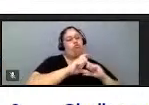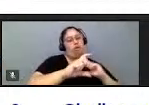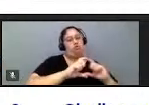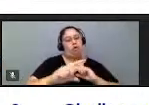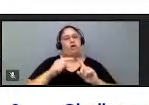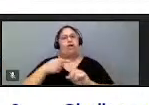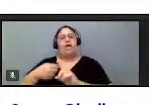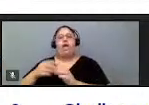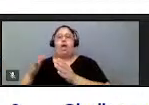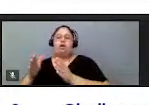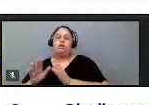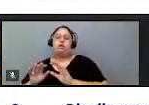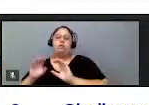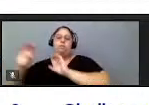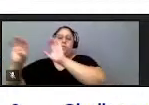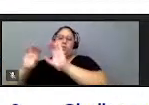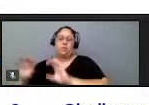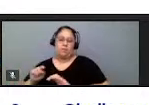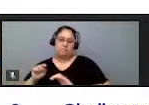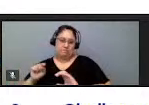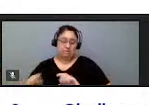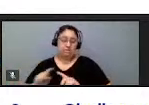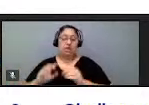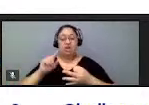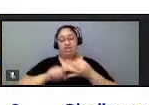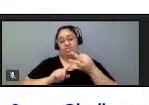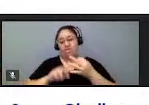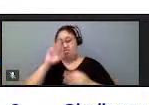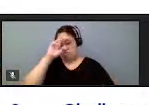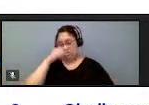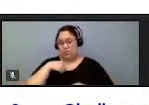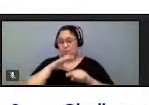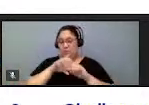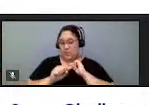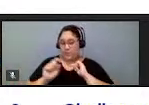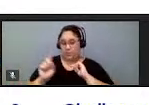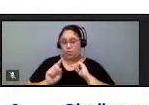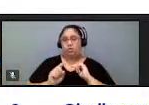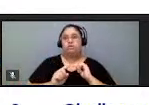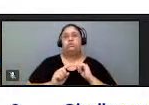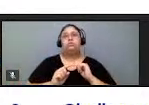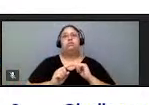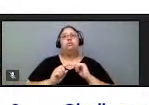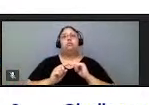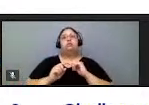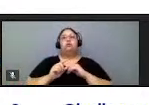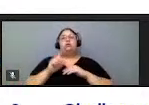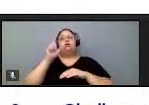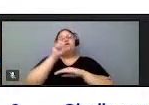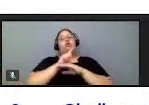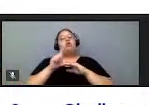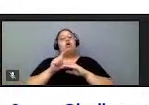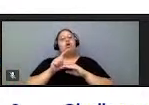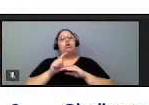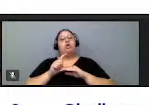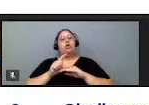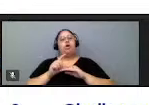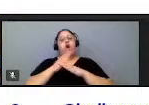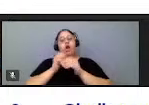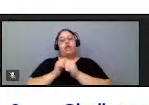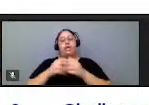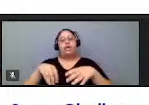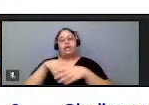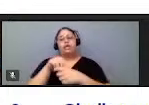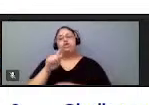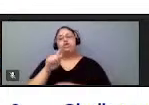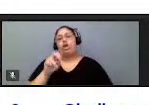reason that we picked up chair is that the colleagues in transnet who we love very much